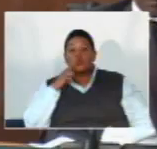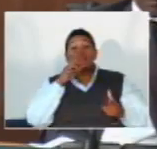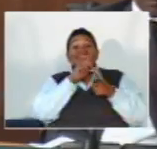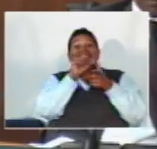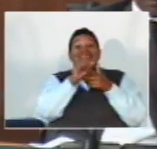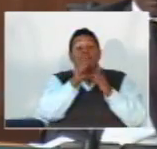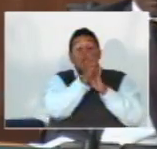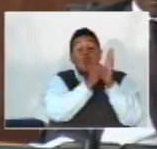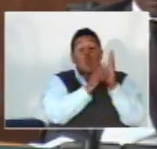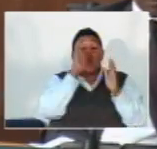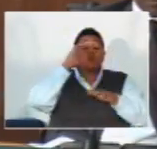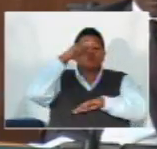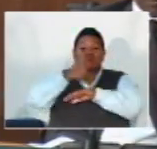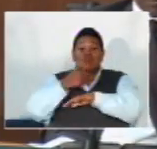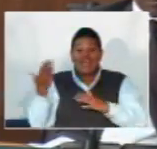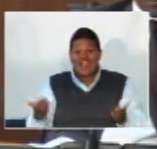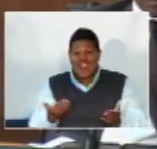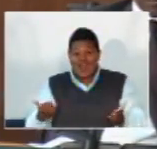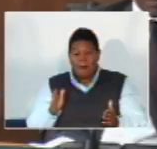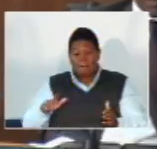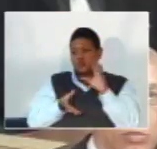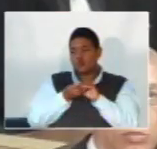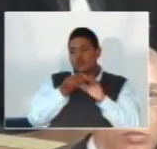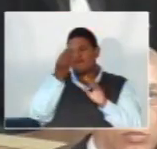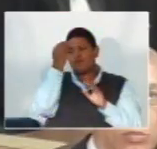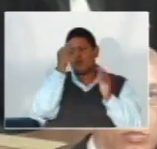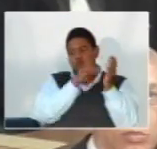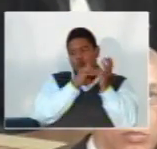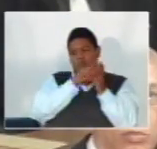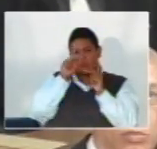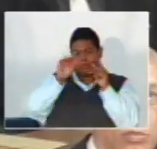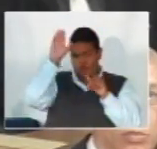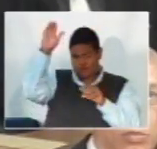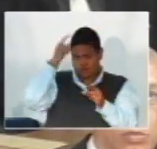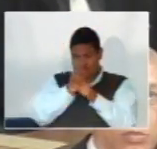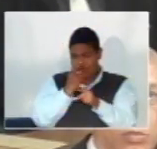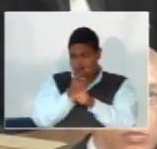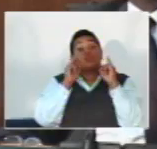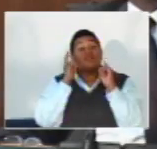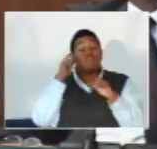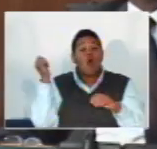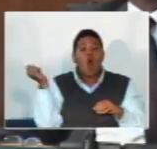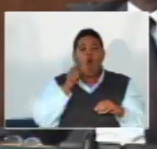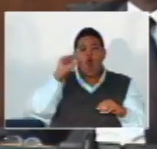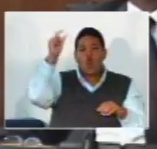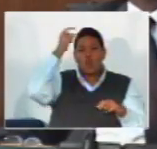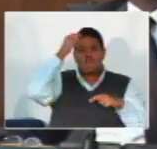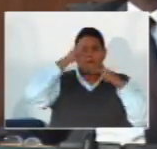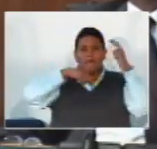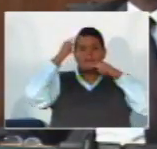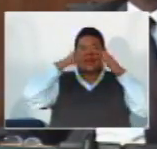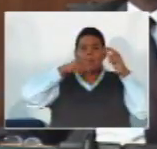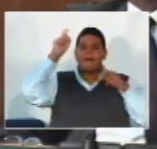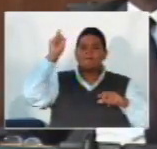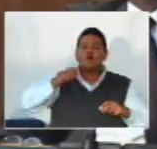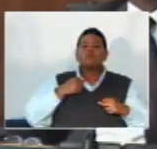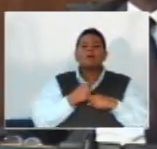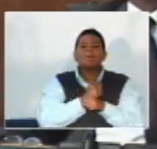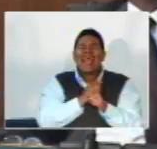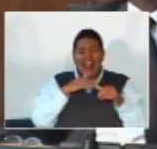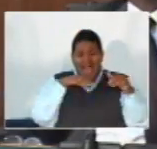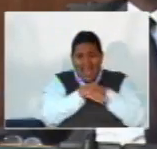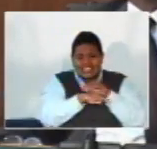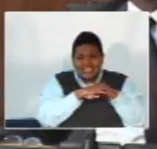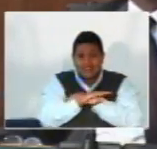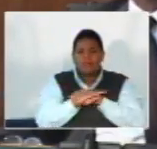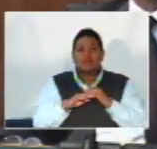Bill will be tabled in this parliamentary year. I have given instructions that all government buildings must be made